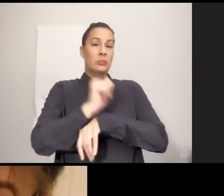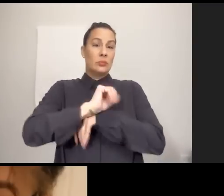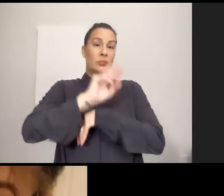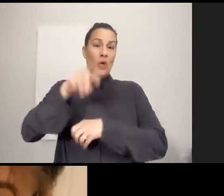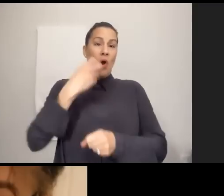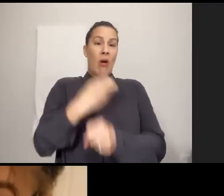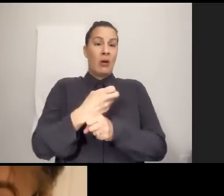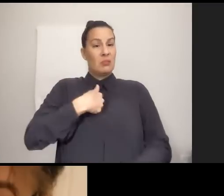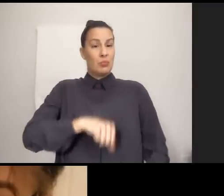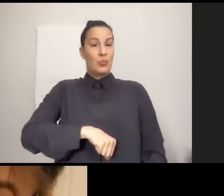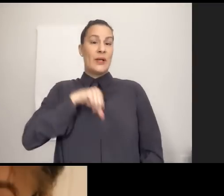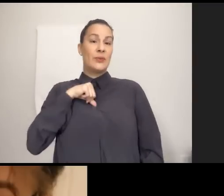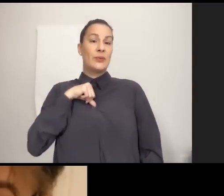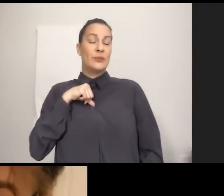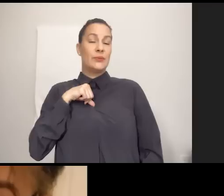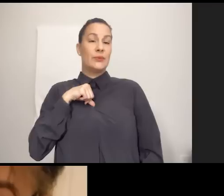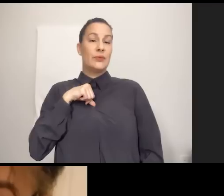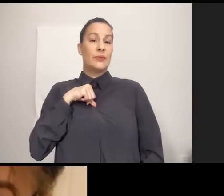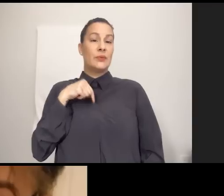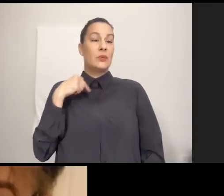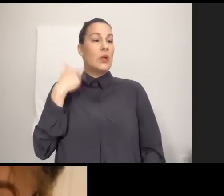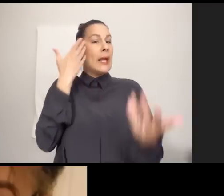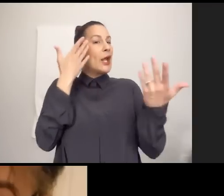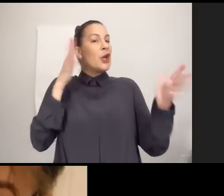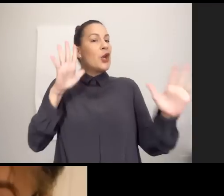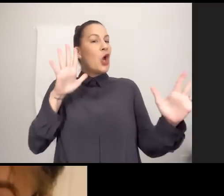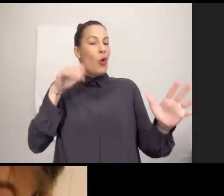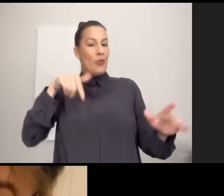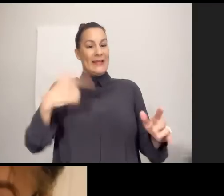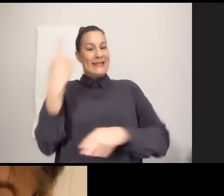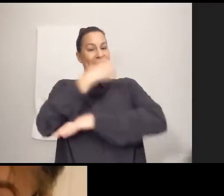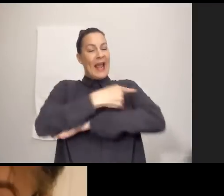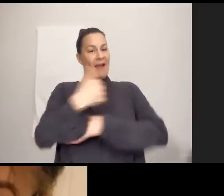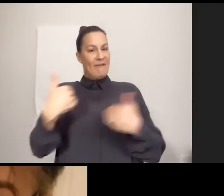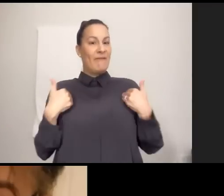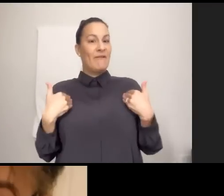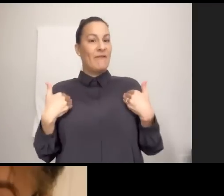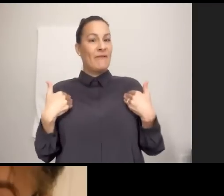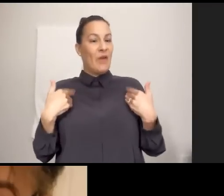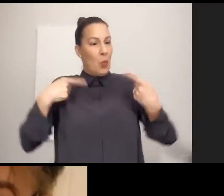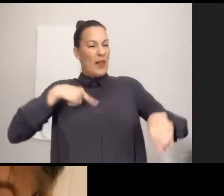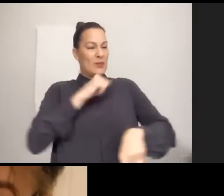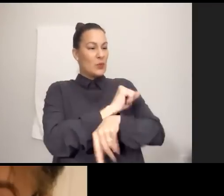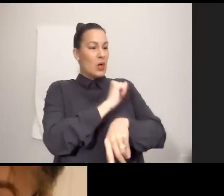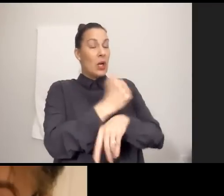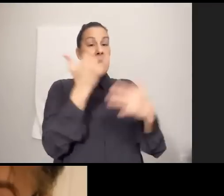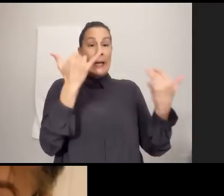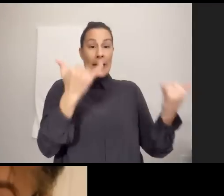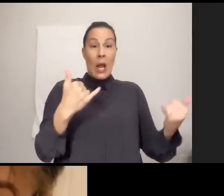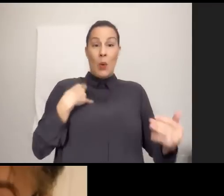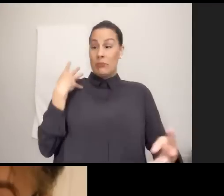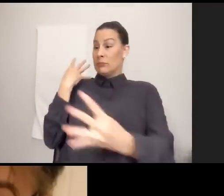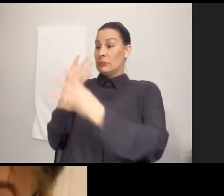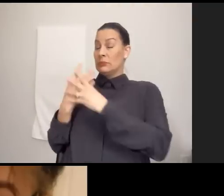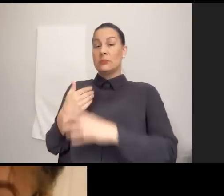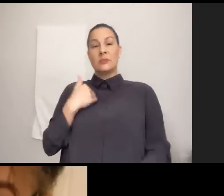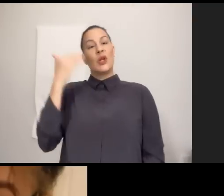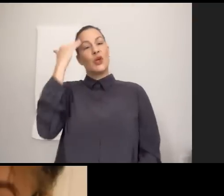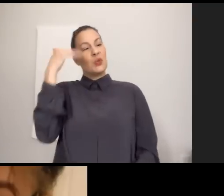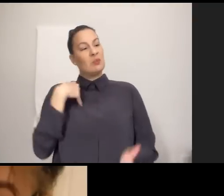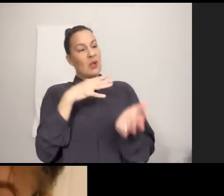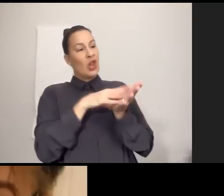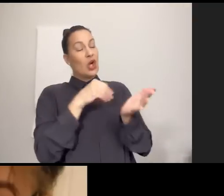ranks. I didn't know about this day when I was working, but now I'm locked up and I know about it, and I need